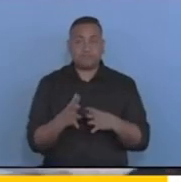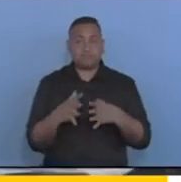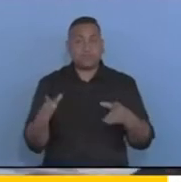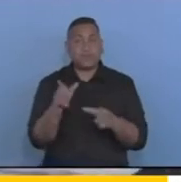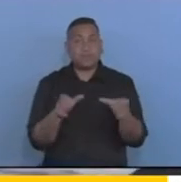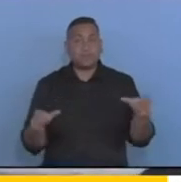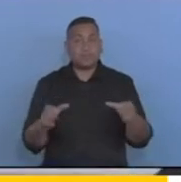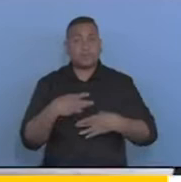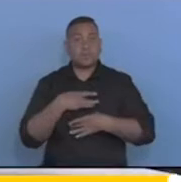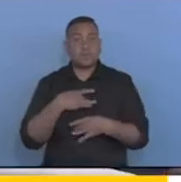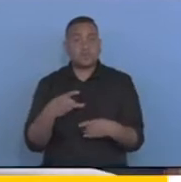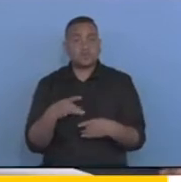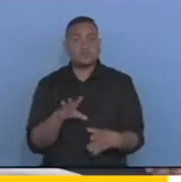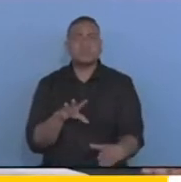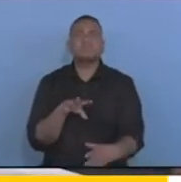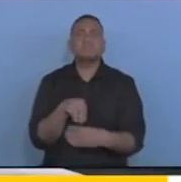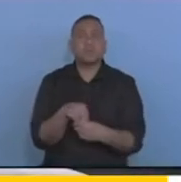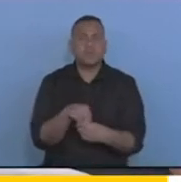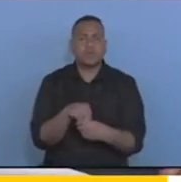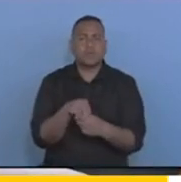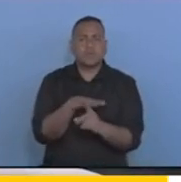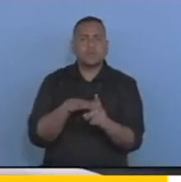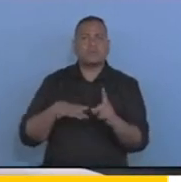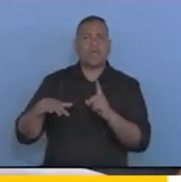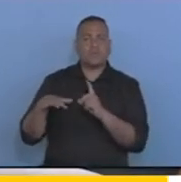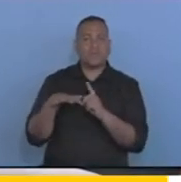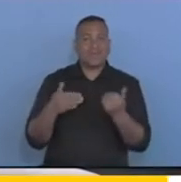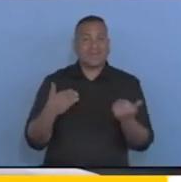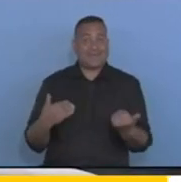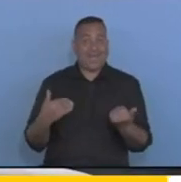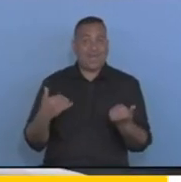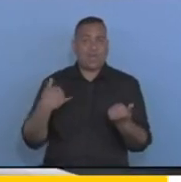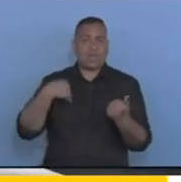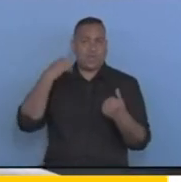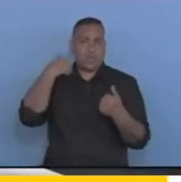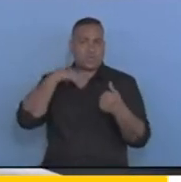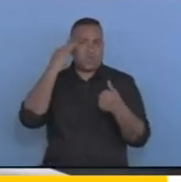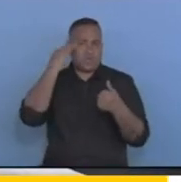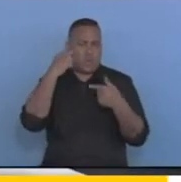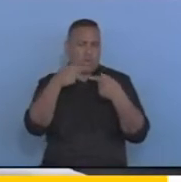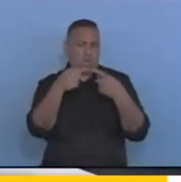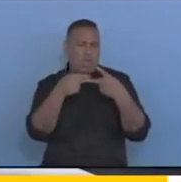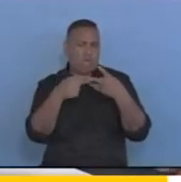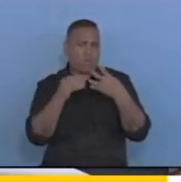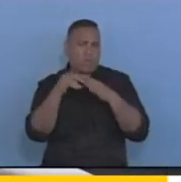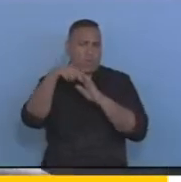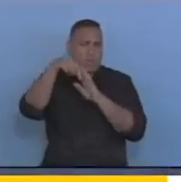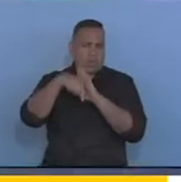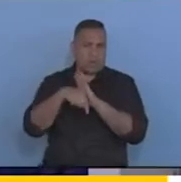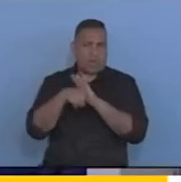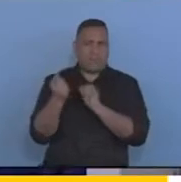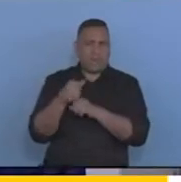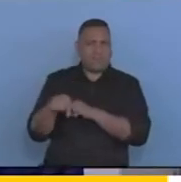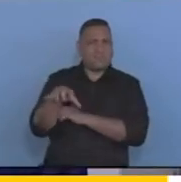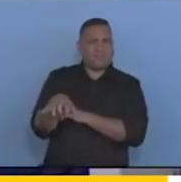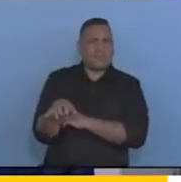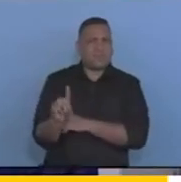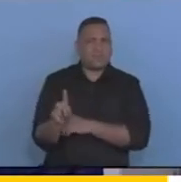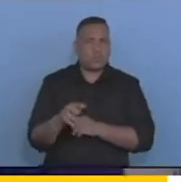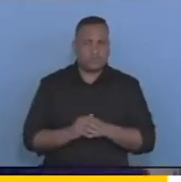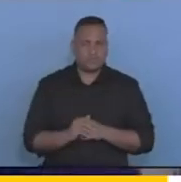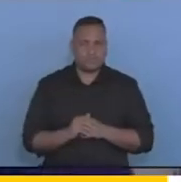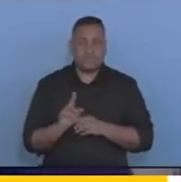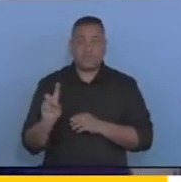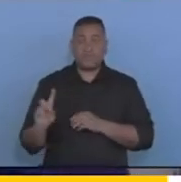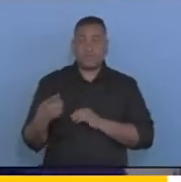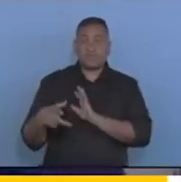is already a field of interest. So let's find out all the details, and especially around the campus. So our very first guest that we